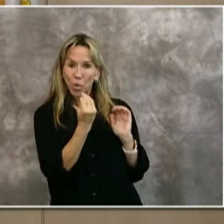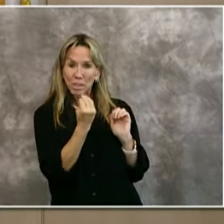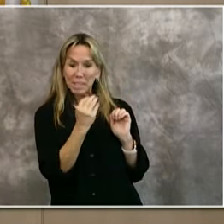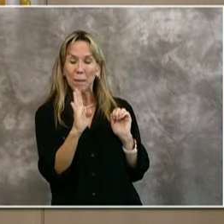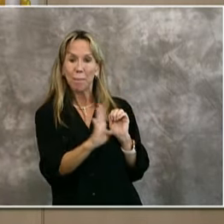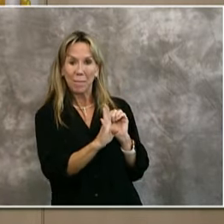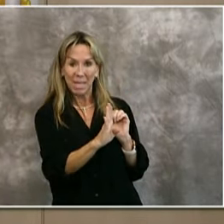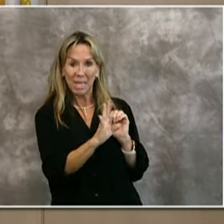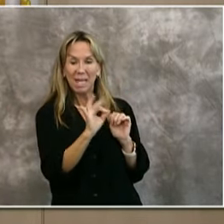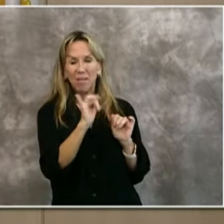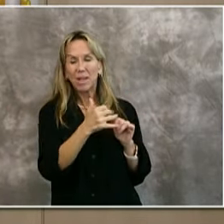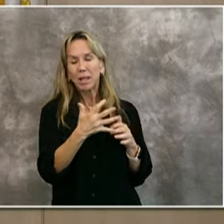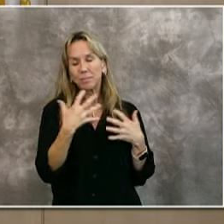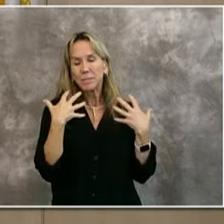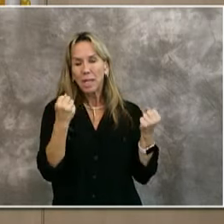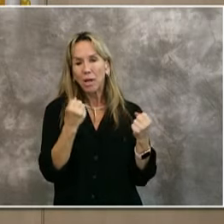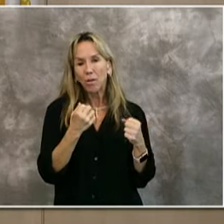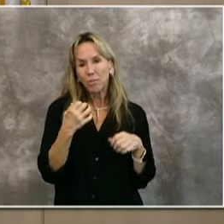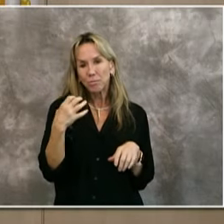Health Officer's order.